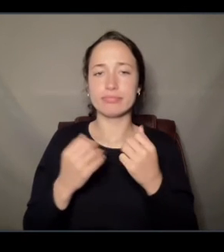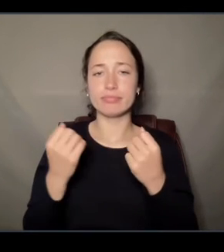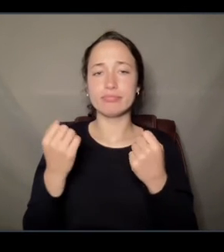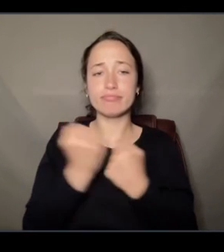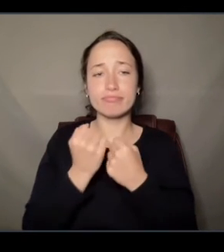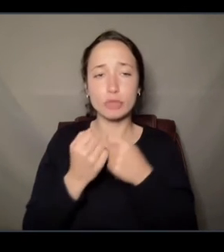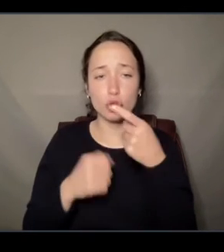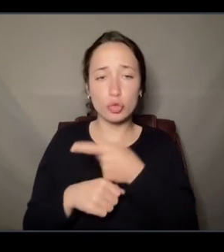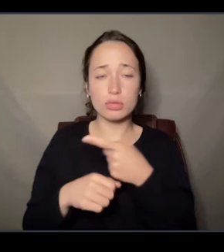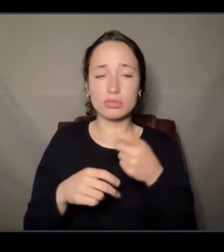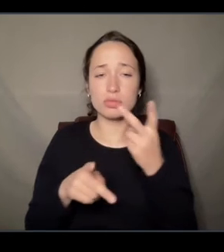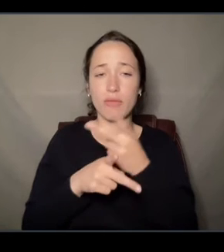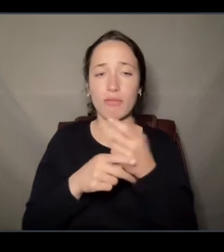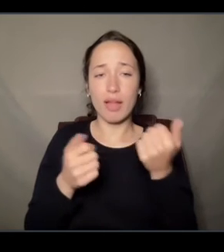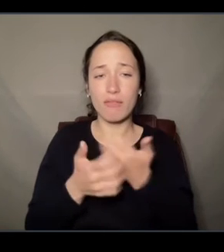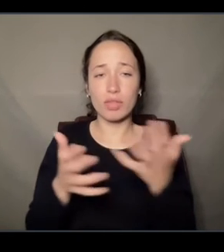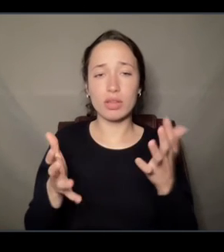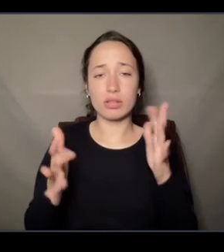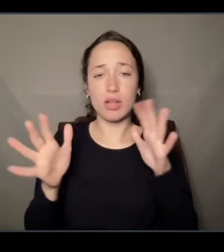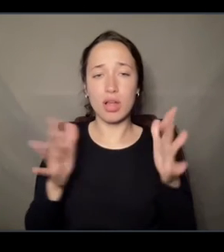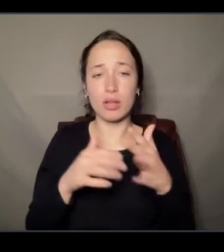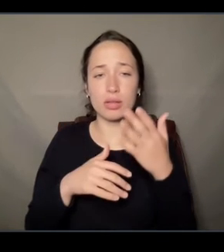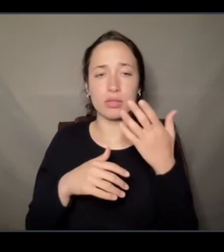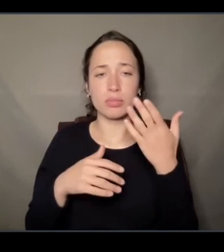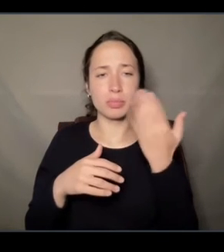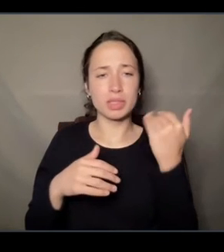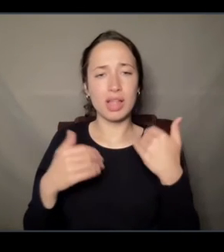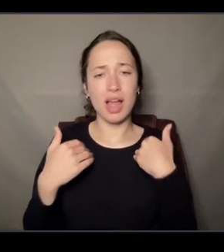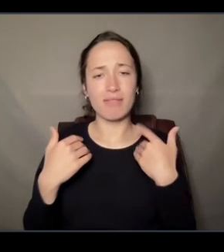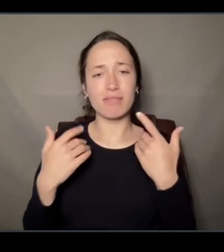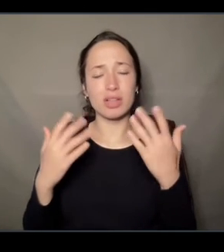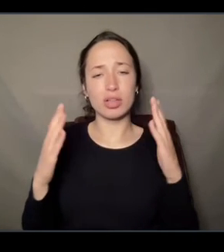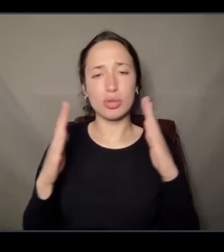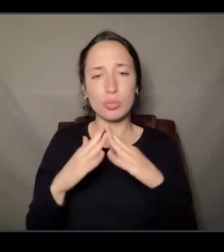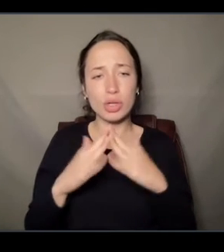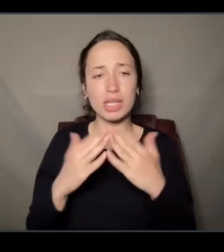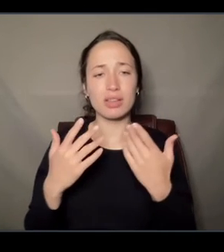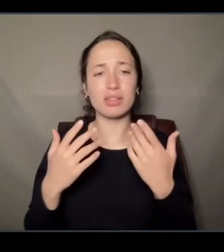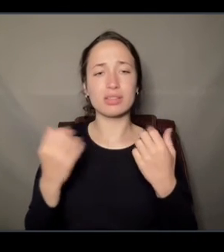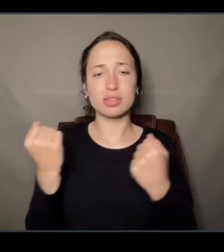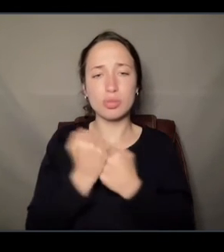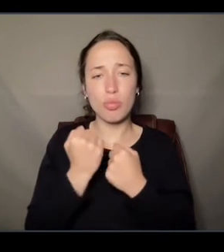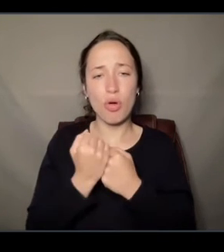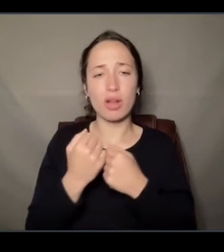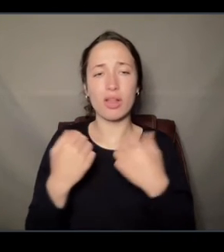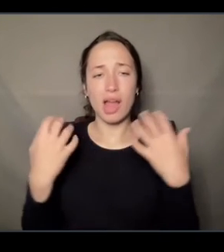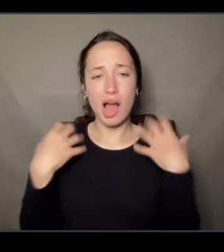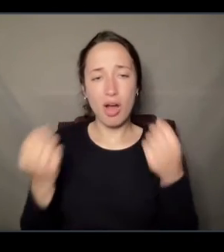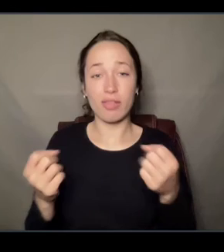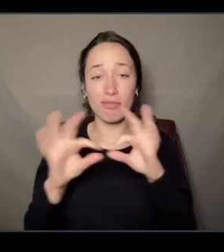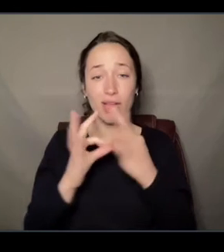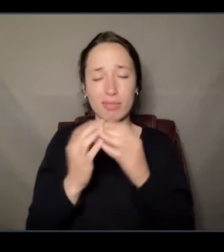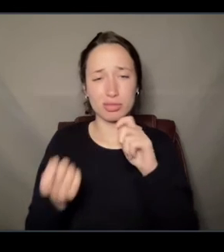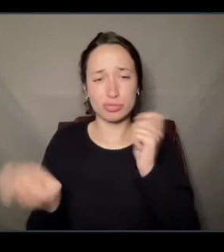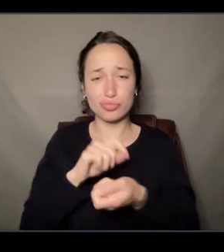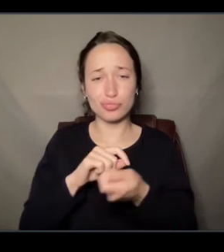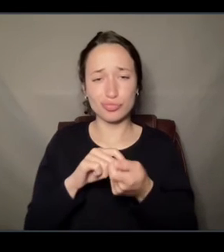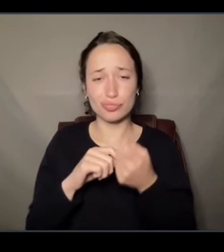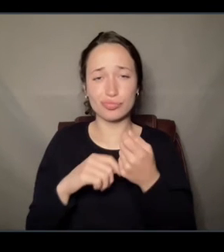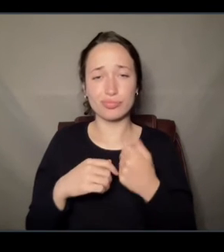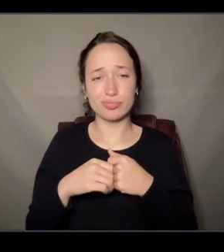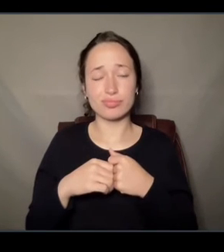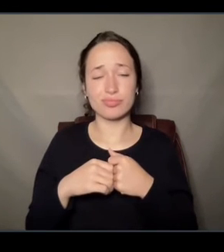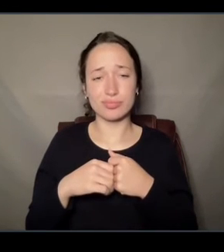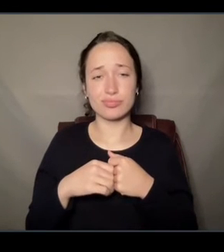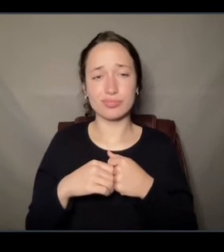care of everything. So the whole family converted because there was community and there was support and there was